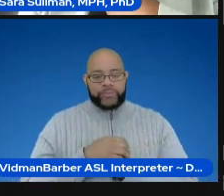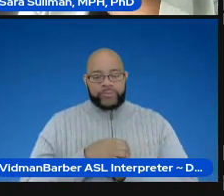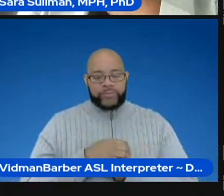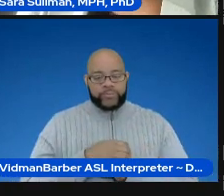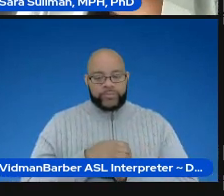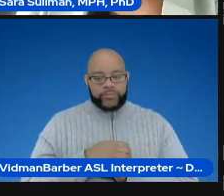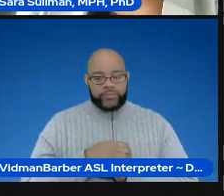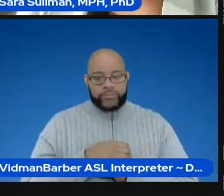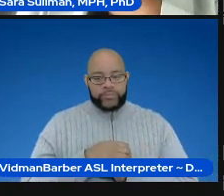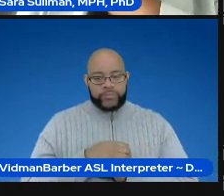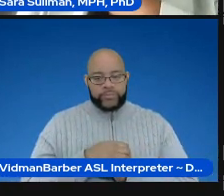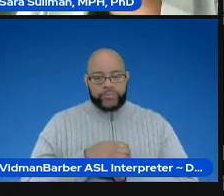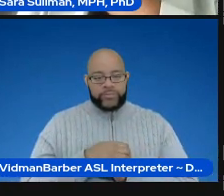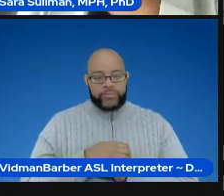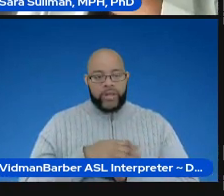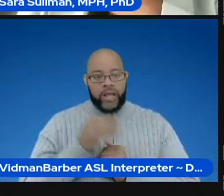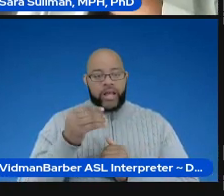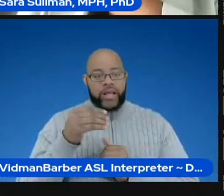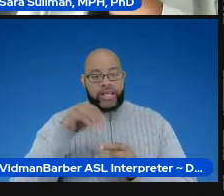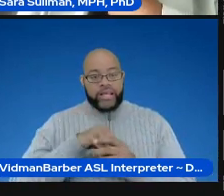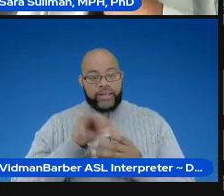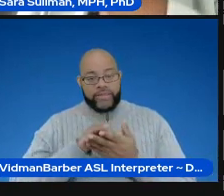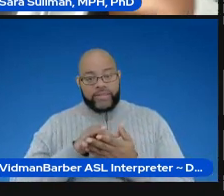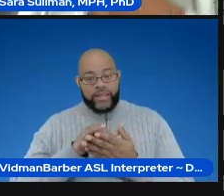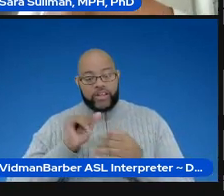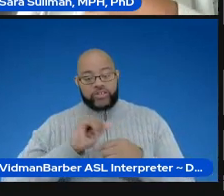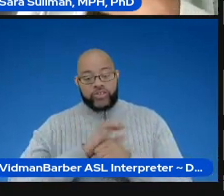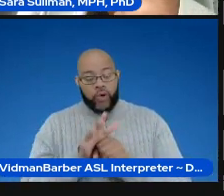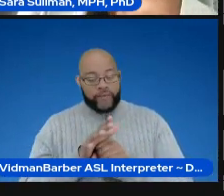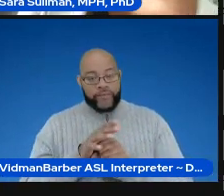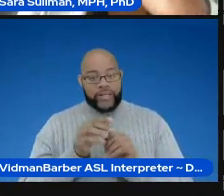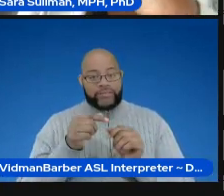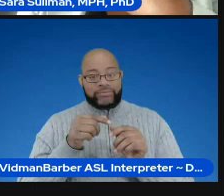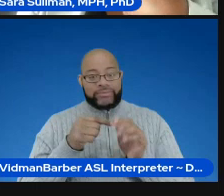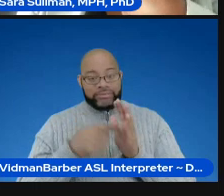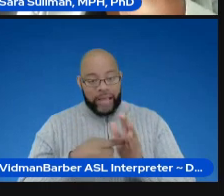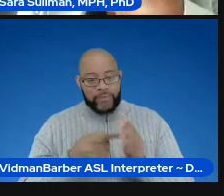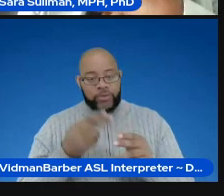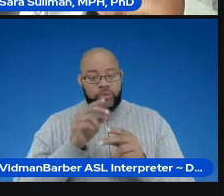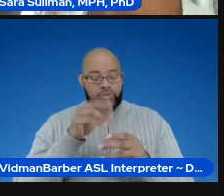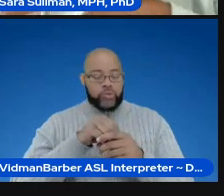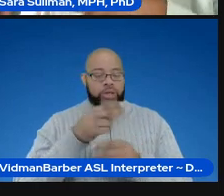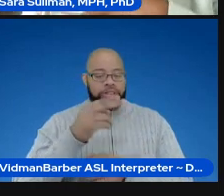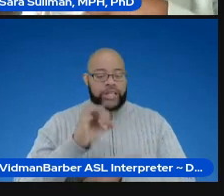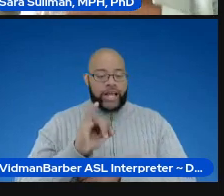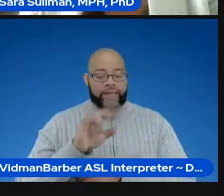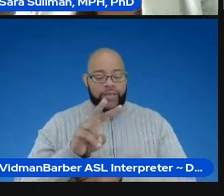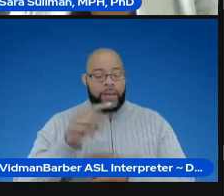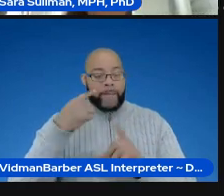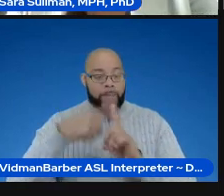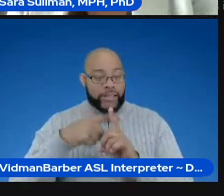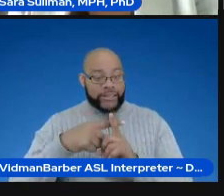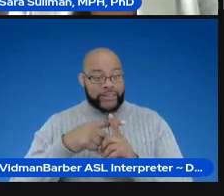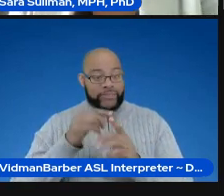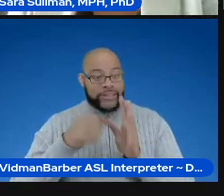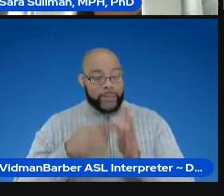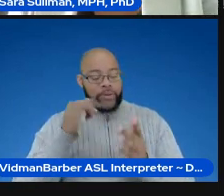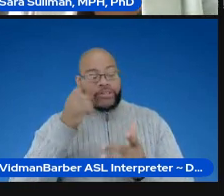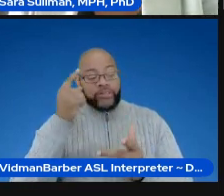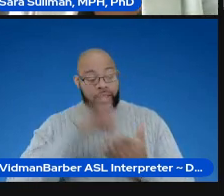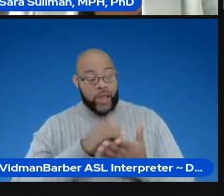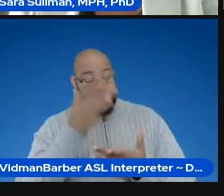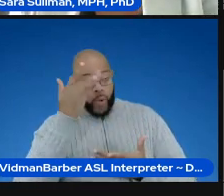Panther. And within the SARS-CoV-2 negative samples, we also included HIV positive samples. And the thinking behind this is that